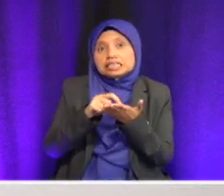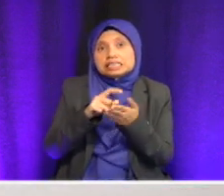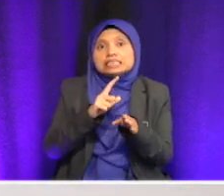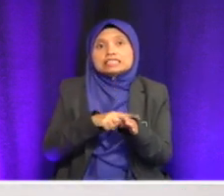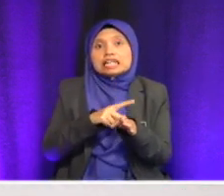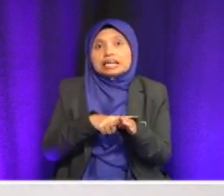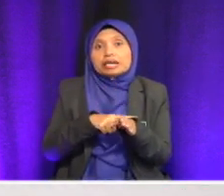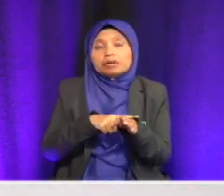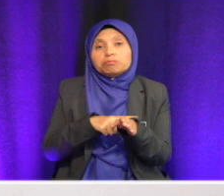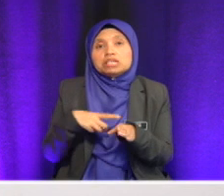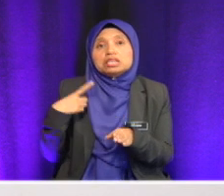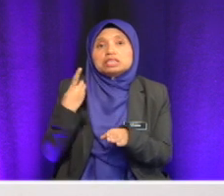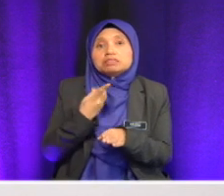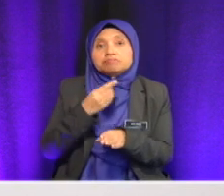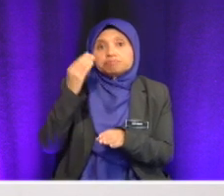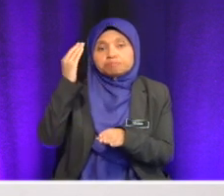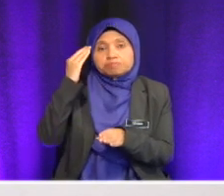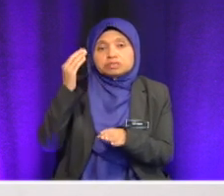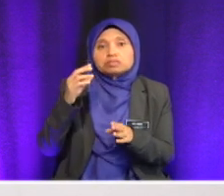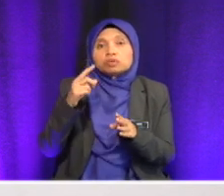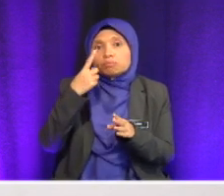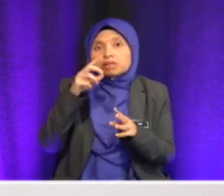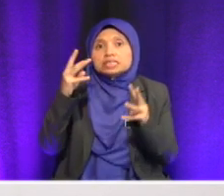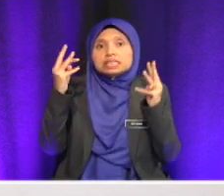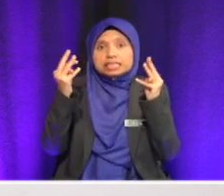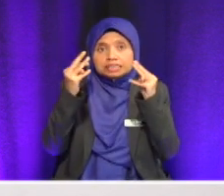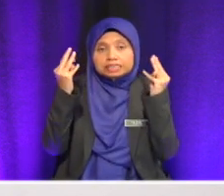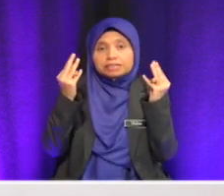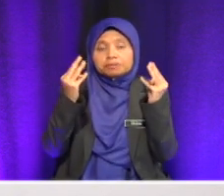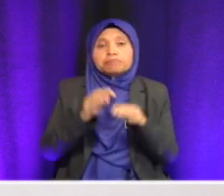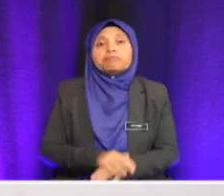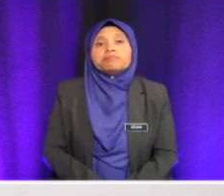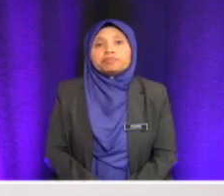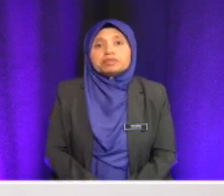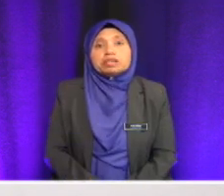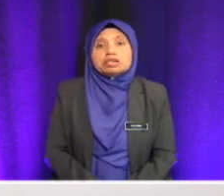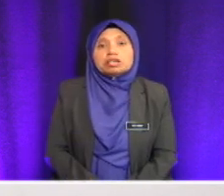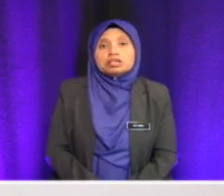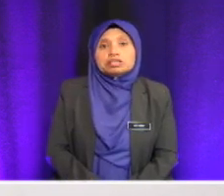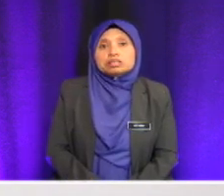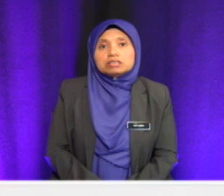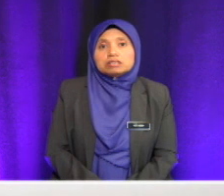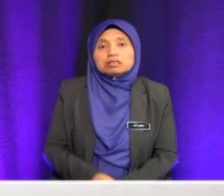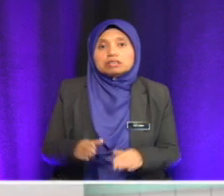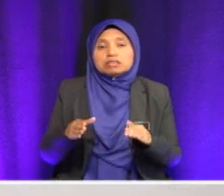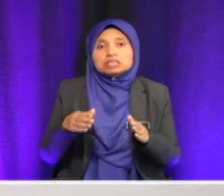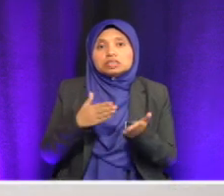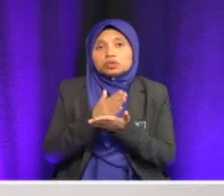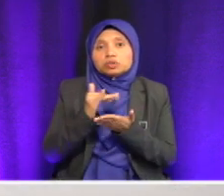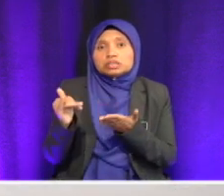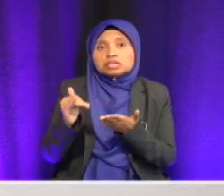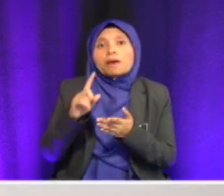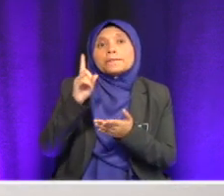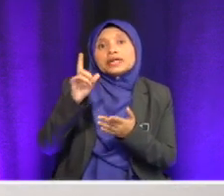later, we know that it's a future event or something that yet to happen. Yep. All right. So why don't we look at the question again? So which one